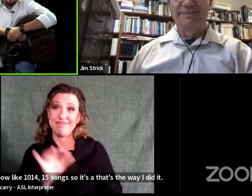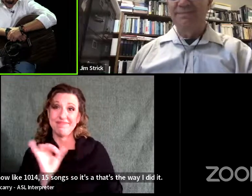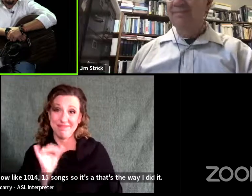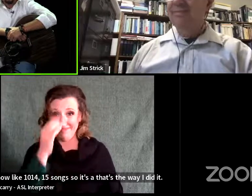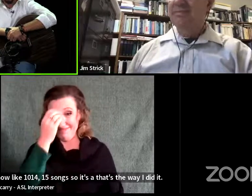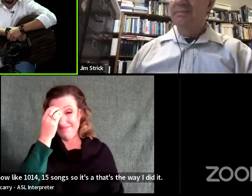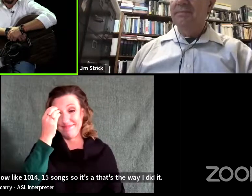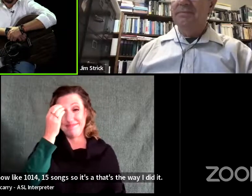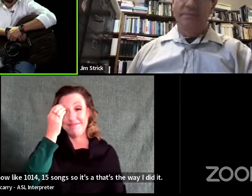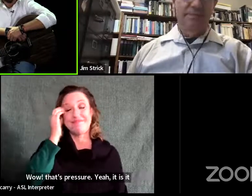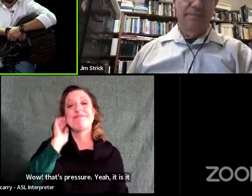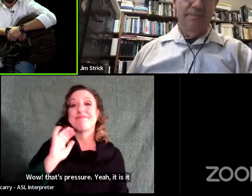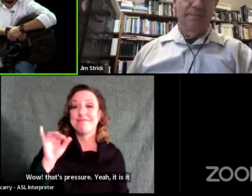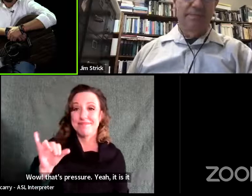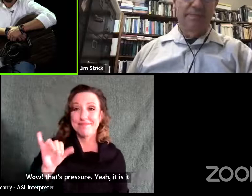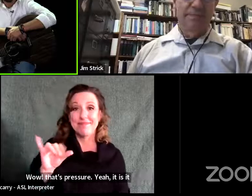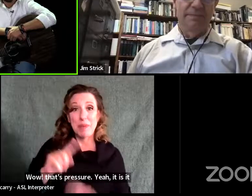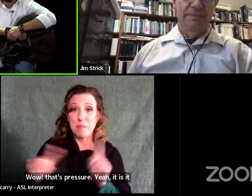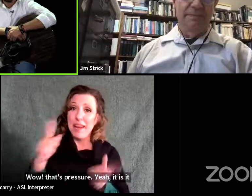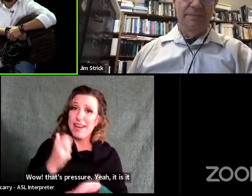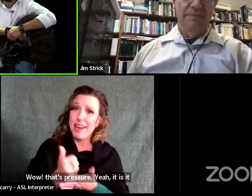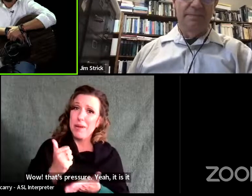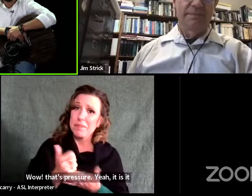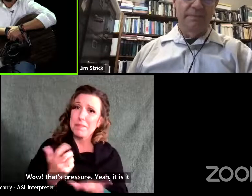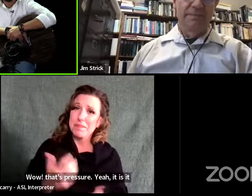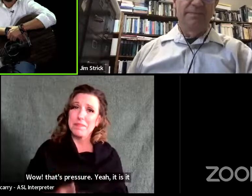Yeah, it is. It is, but it helps